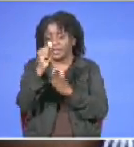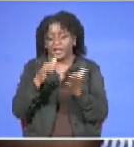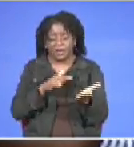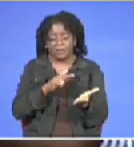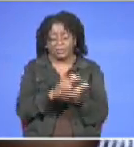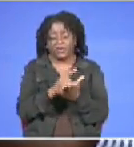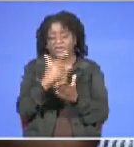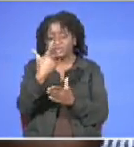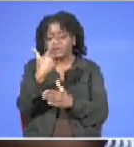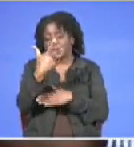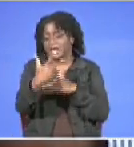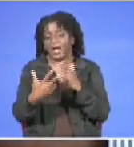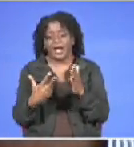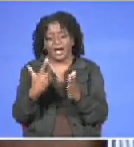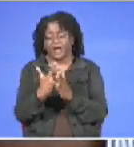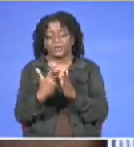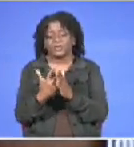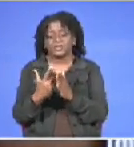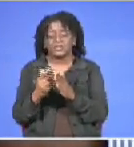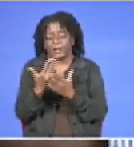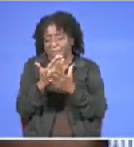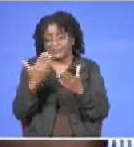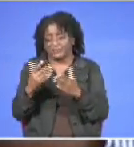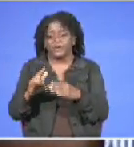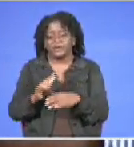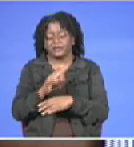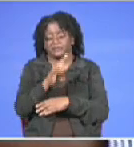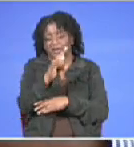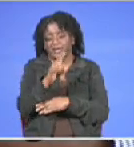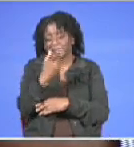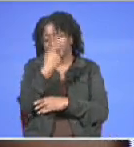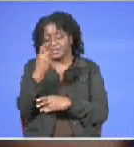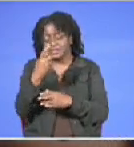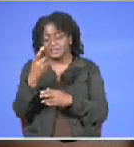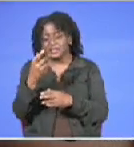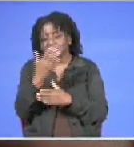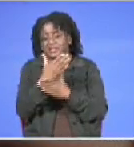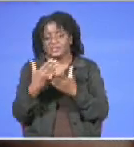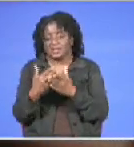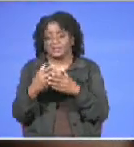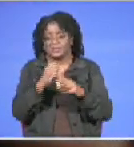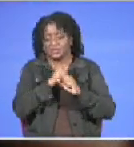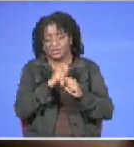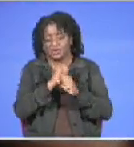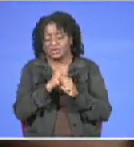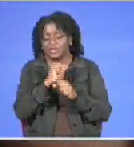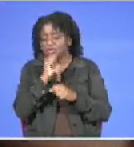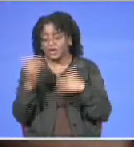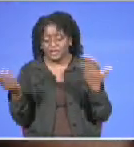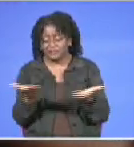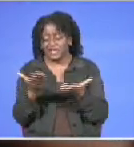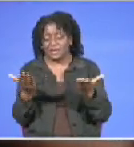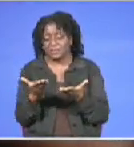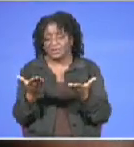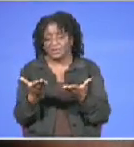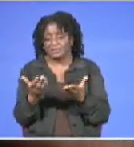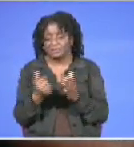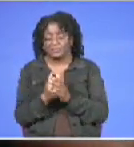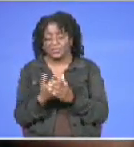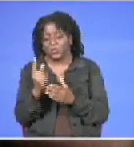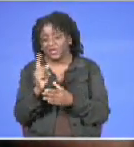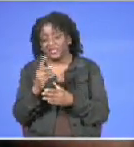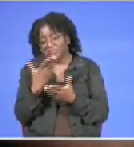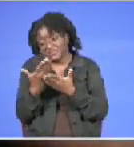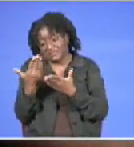before their flight departs because, you know, a number of the security channels have been shut down. So where there were 10 lines, now there's 9 where